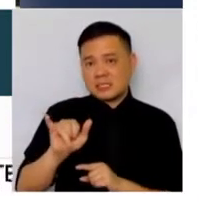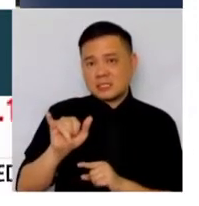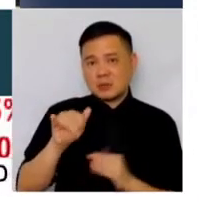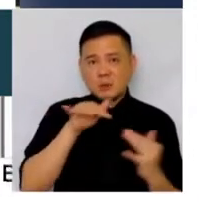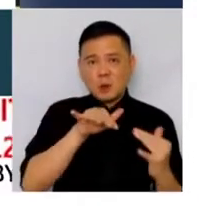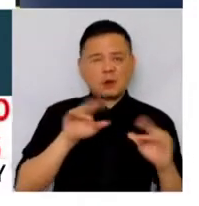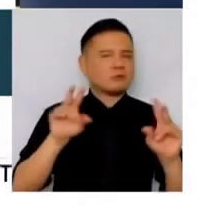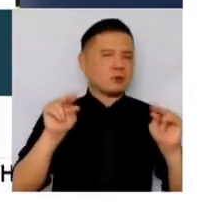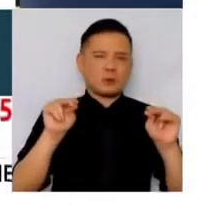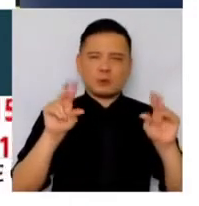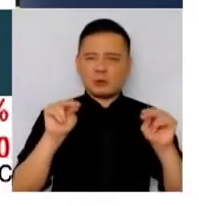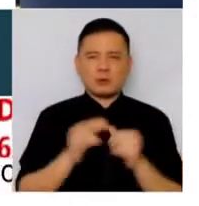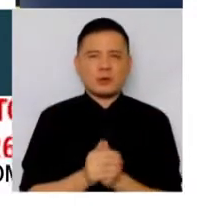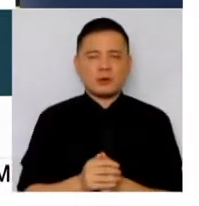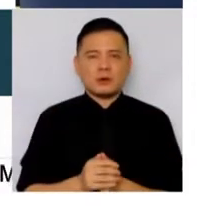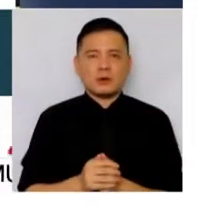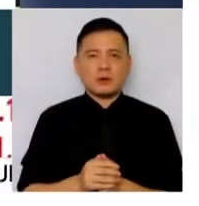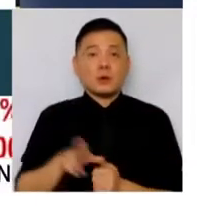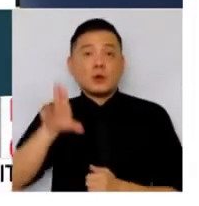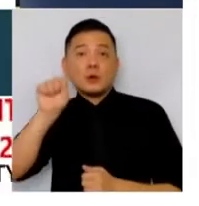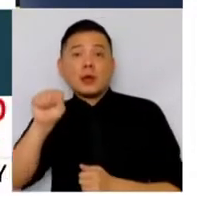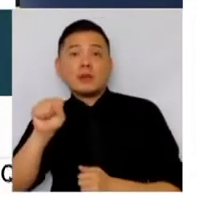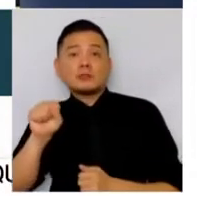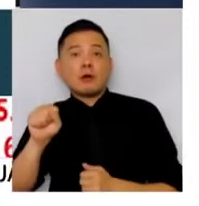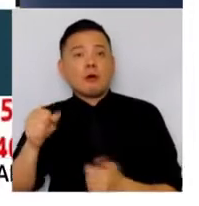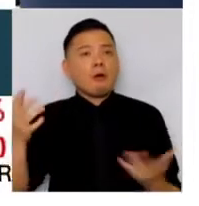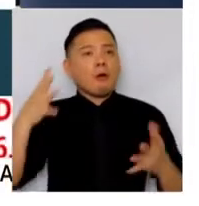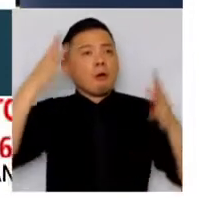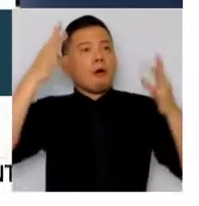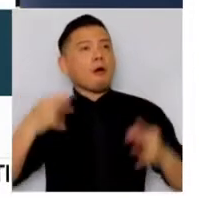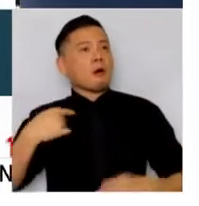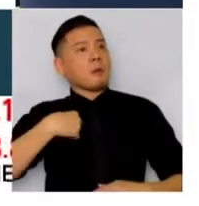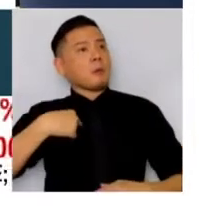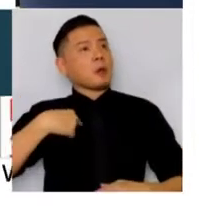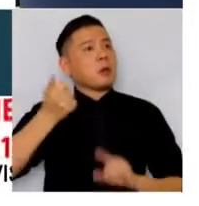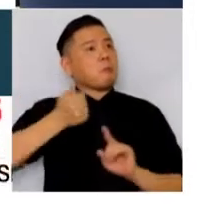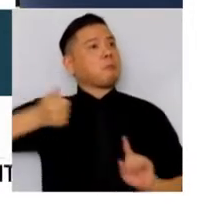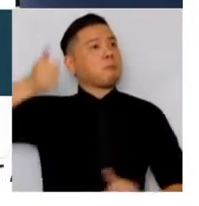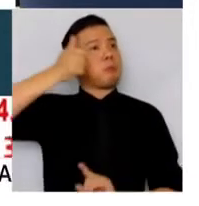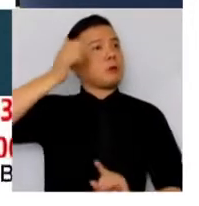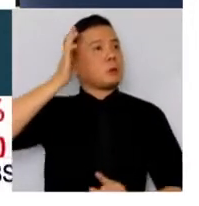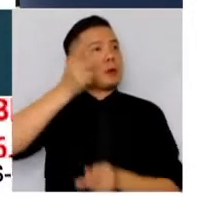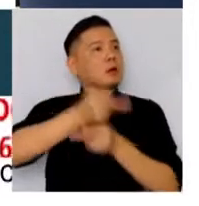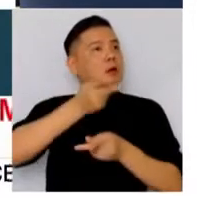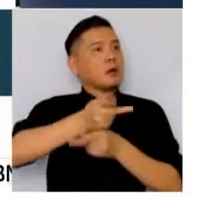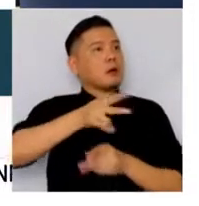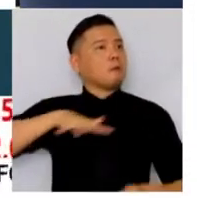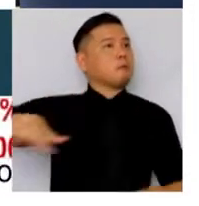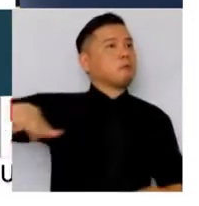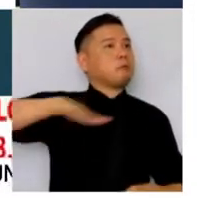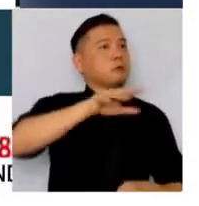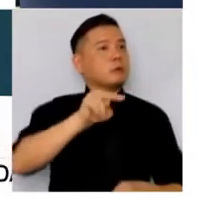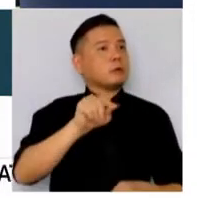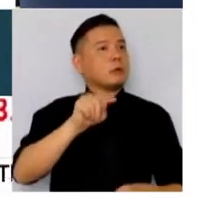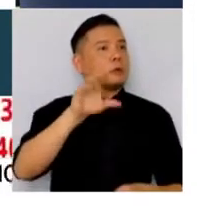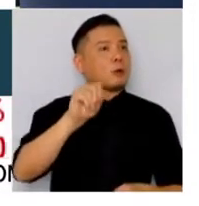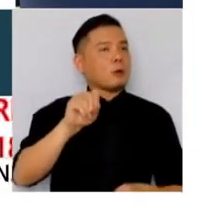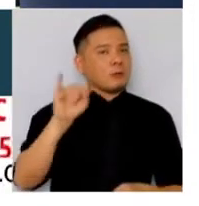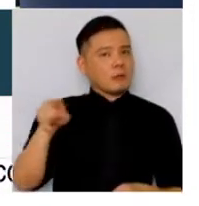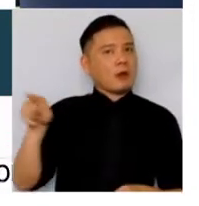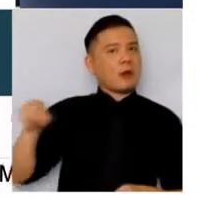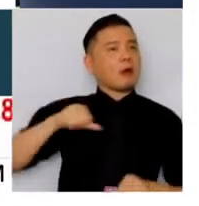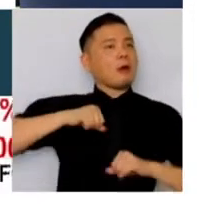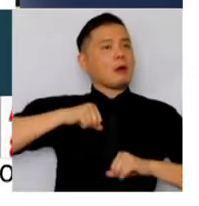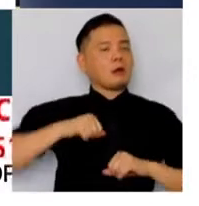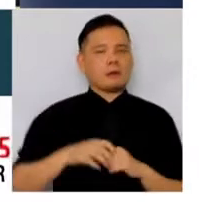to declare that, oh, I am still a superpower. I will take care of the Atlantic Alliance, you know, NATO, etc., like that.